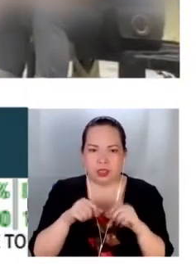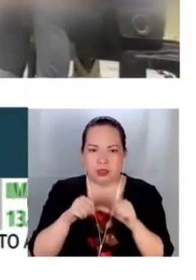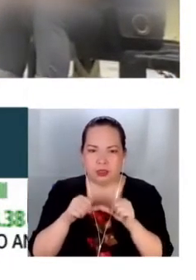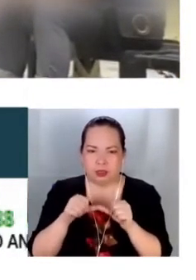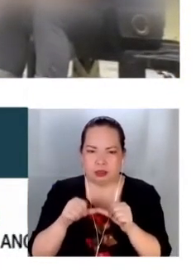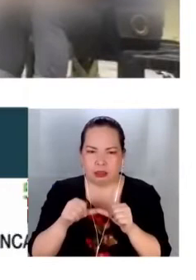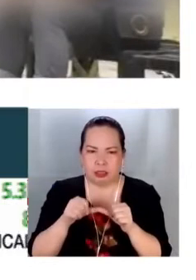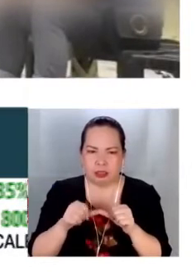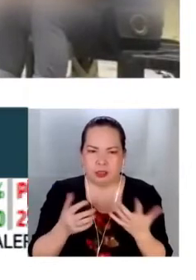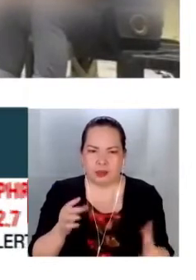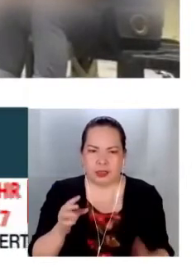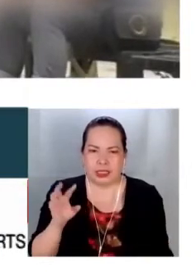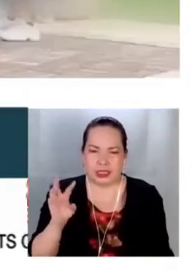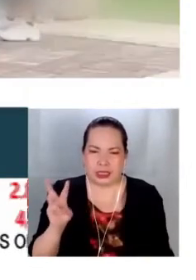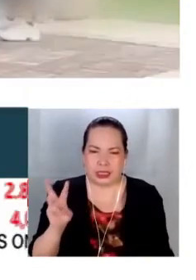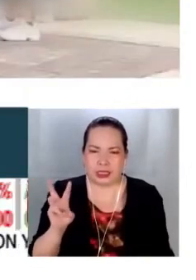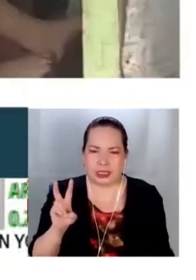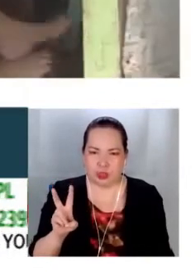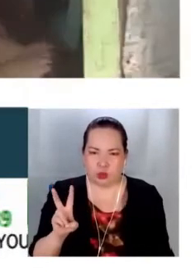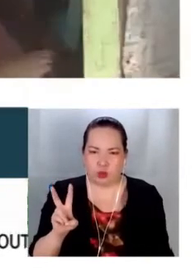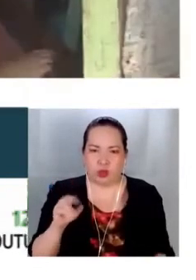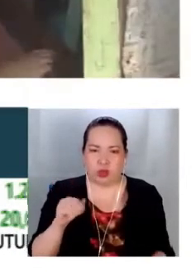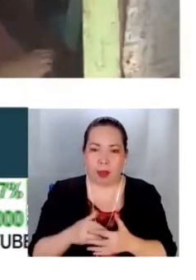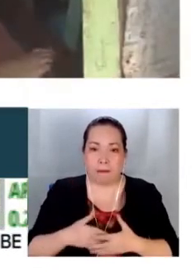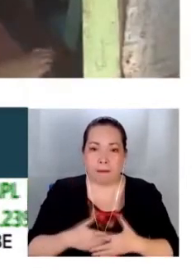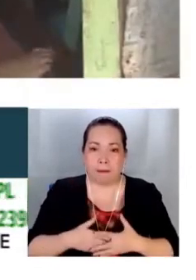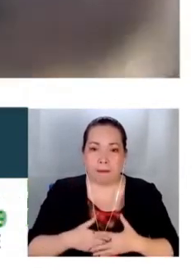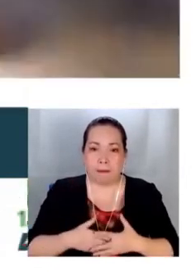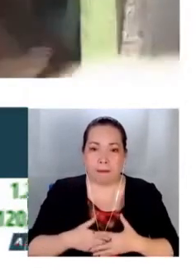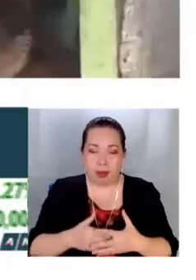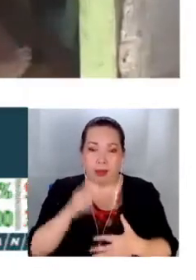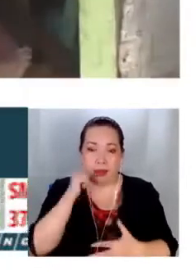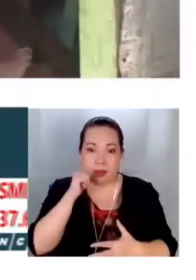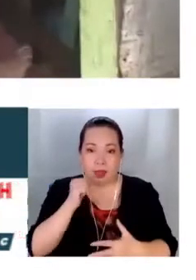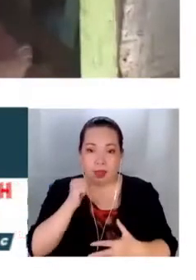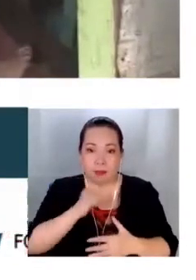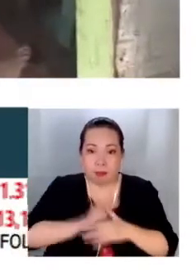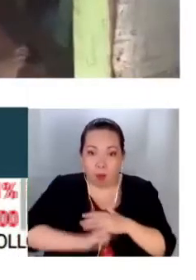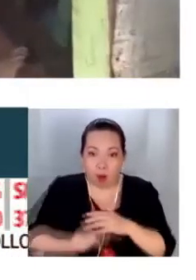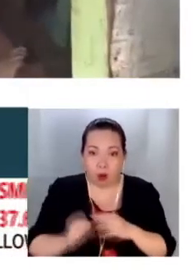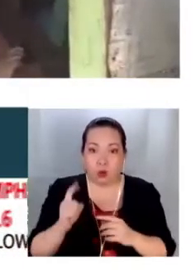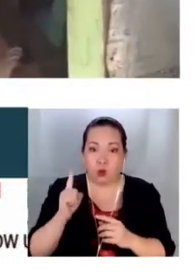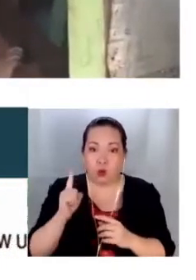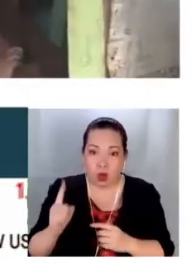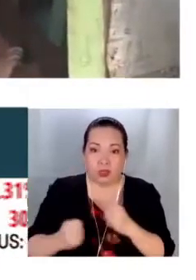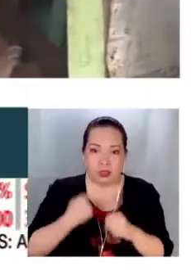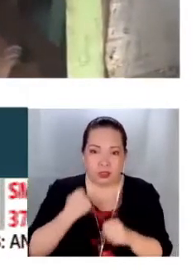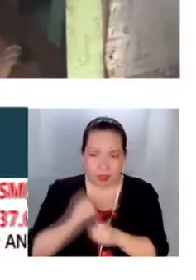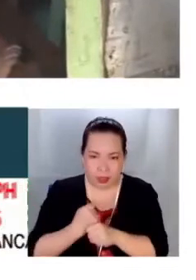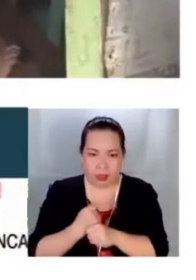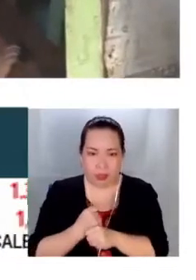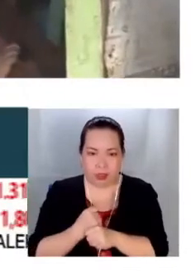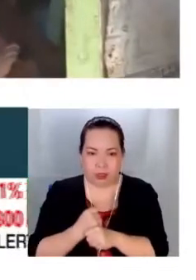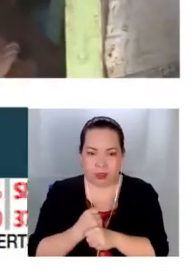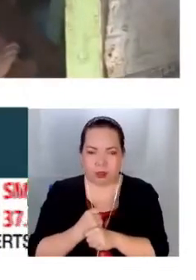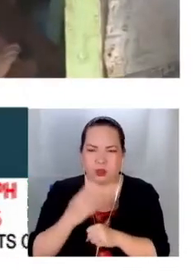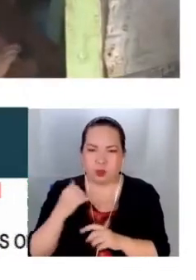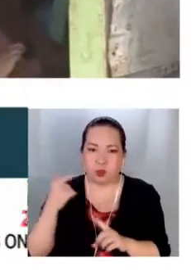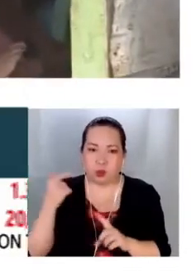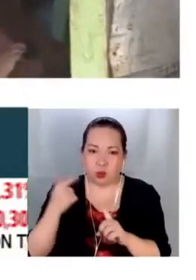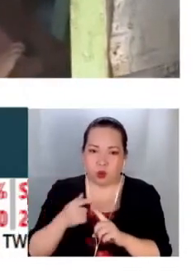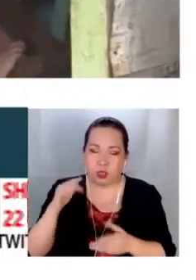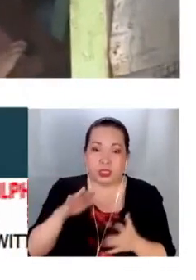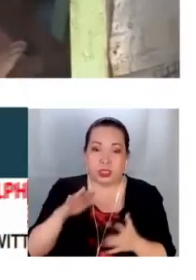around 62,000. Girls giving birth every year. And if you drill down even lower to the 10